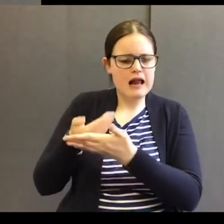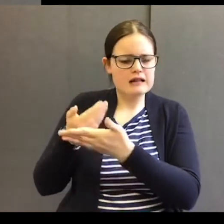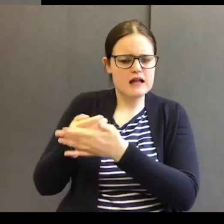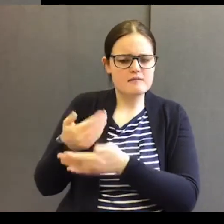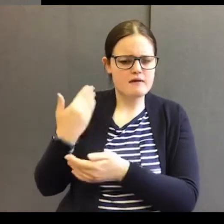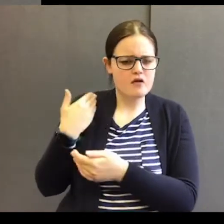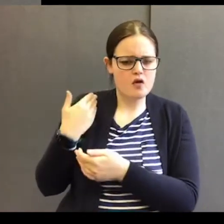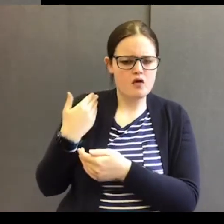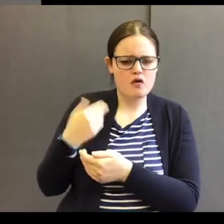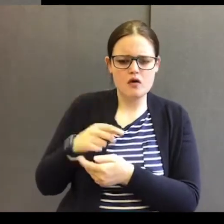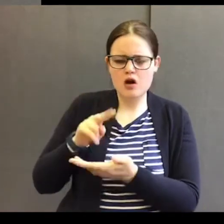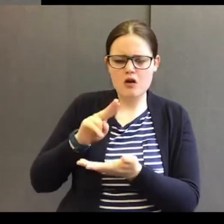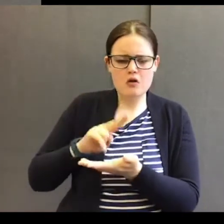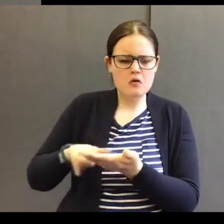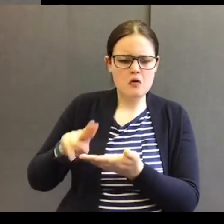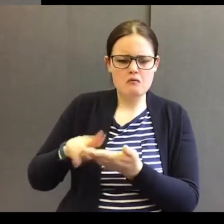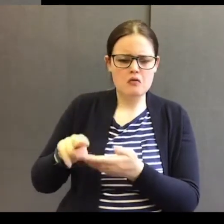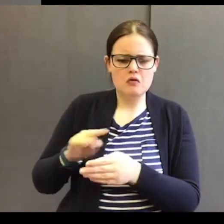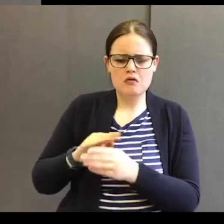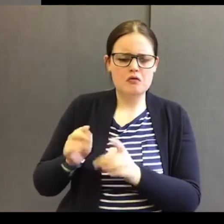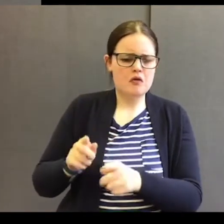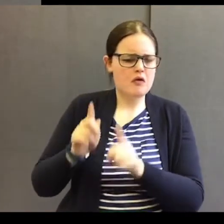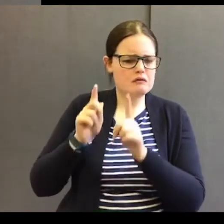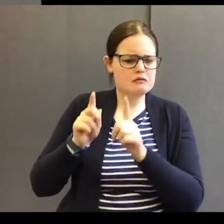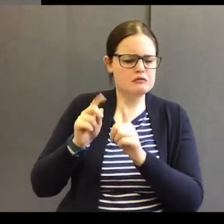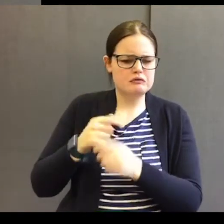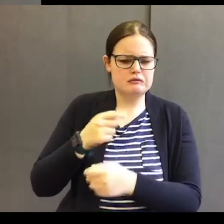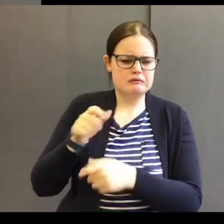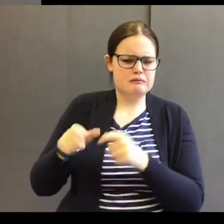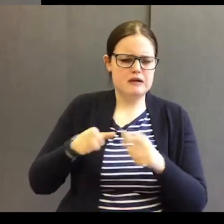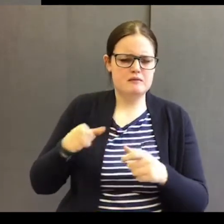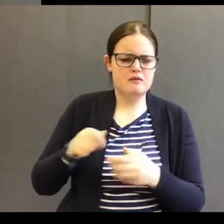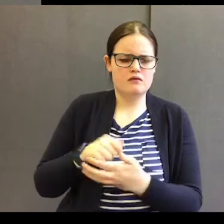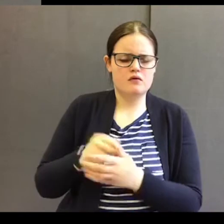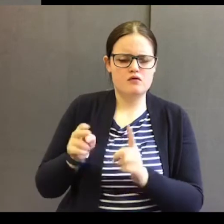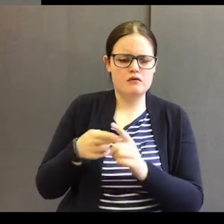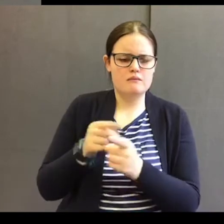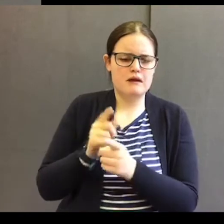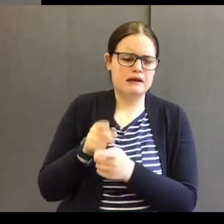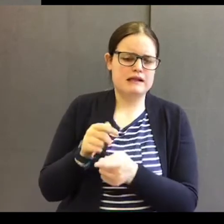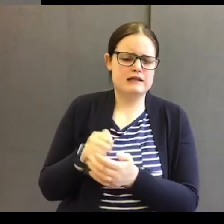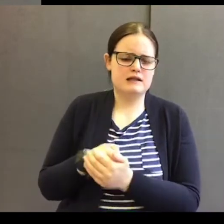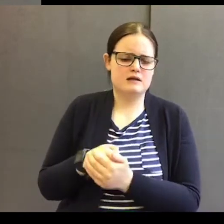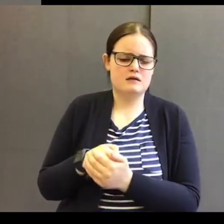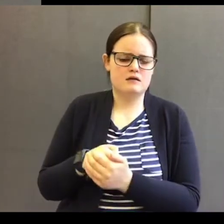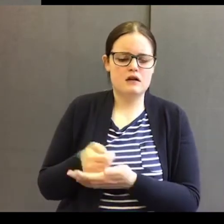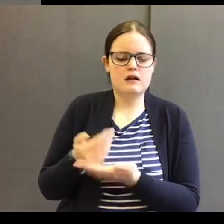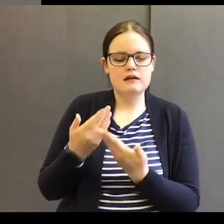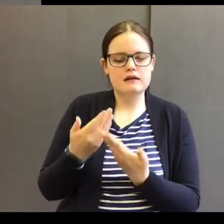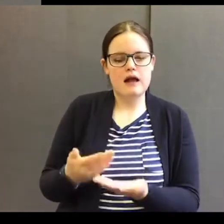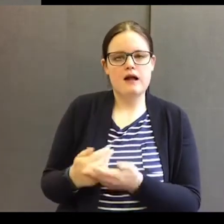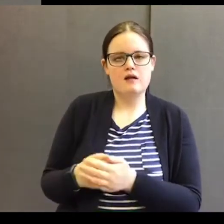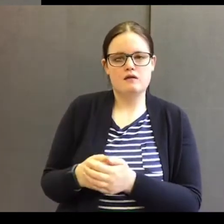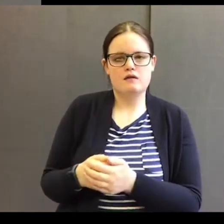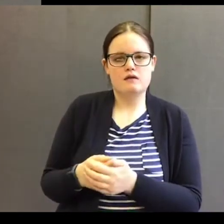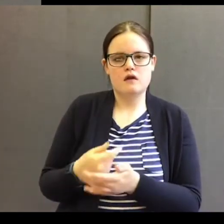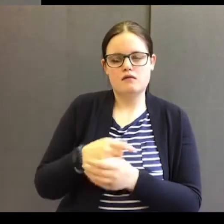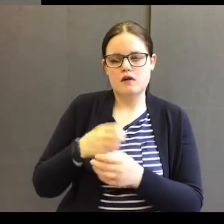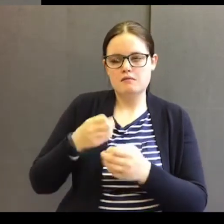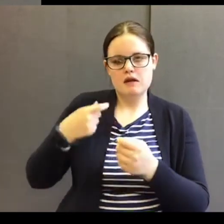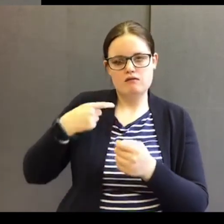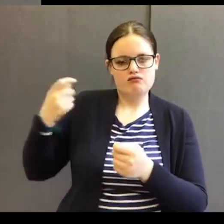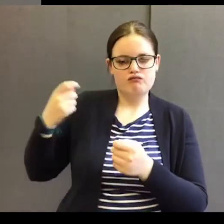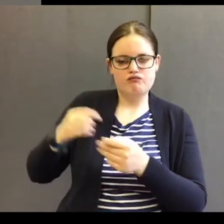were tax collectors, ordinary, uneducated people, as you call us. And